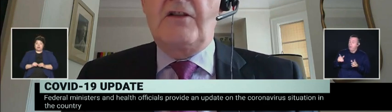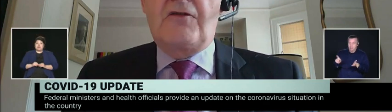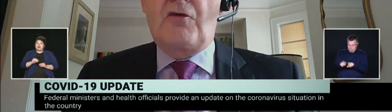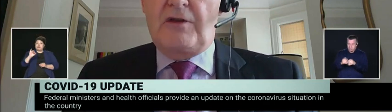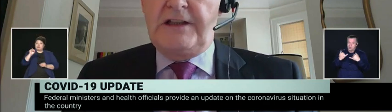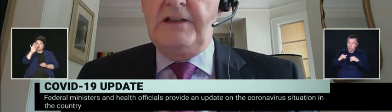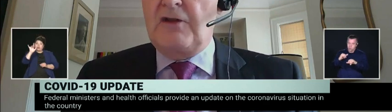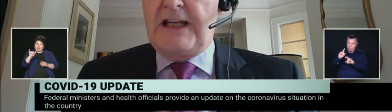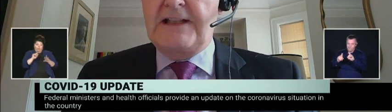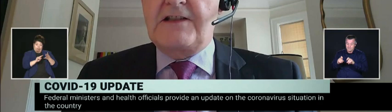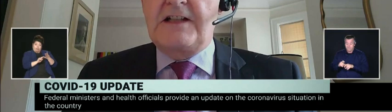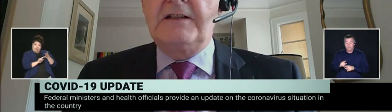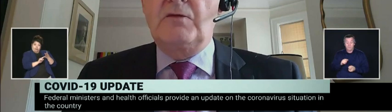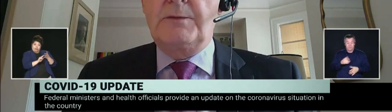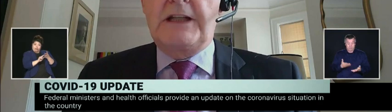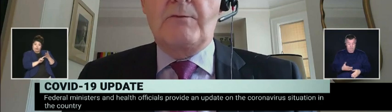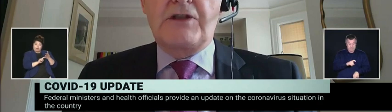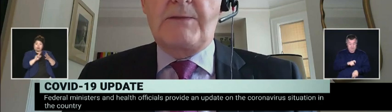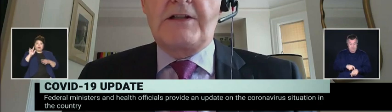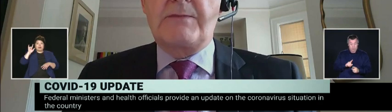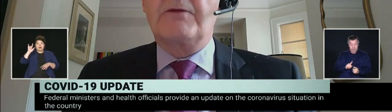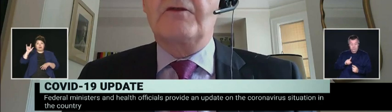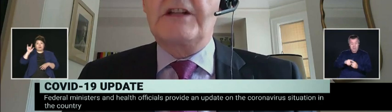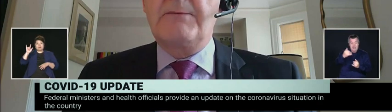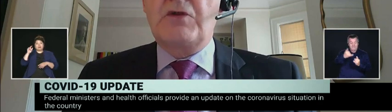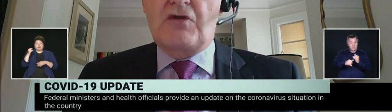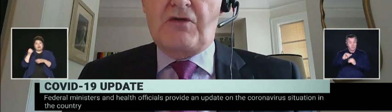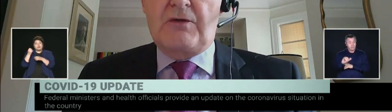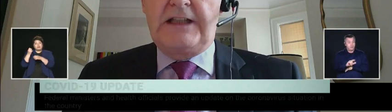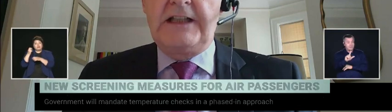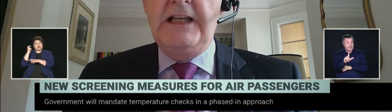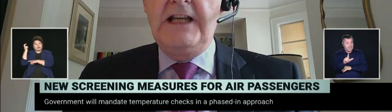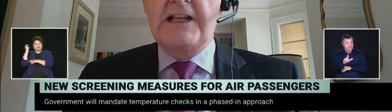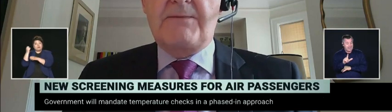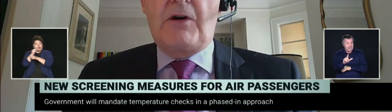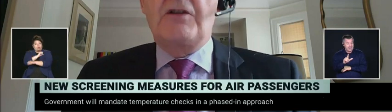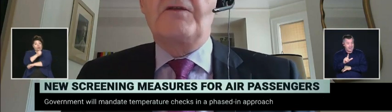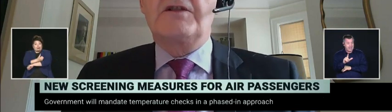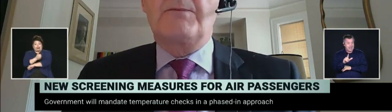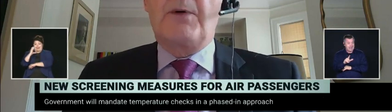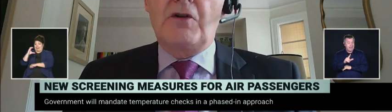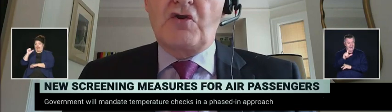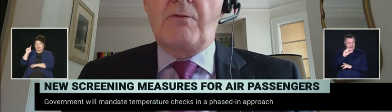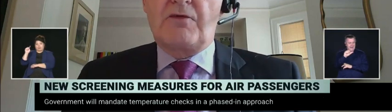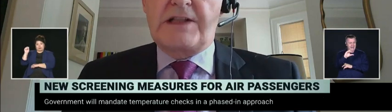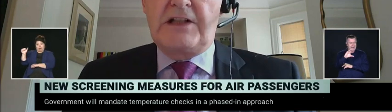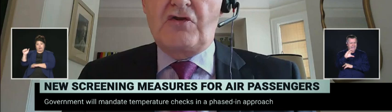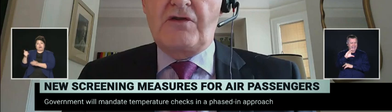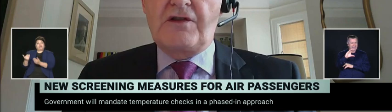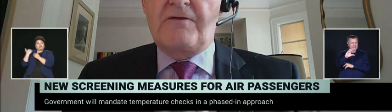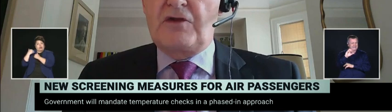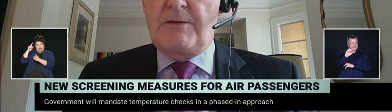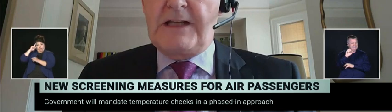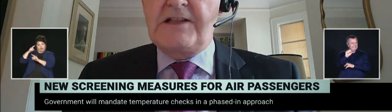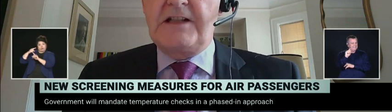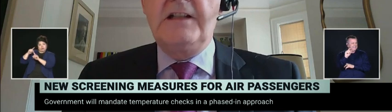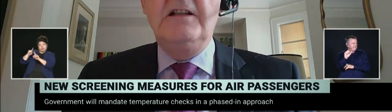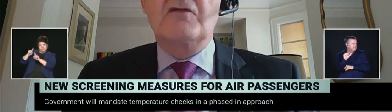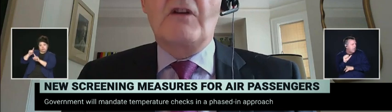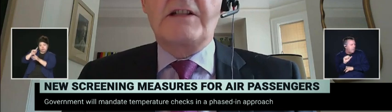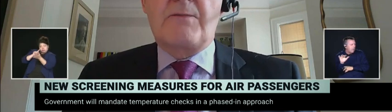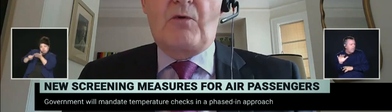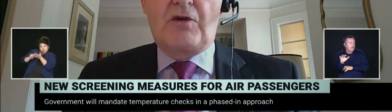Security Authority, or CATSA, will become responsible for temperature screening as part of the departure procedures for